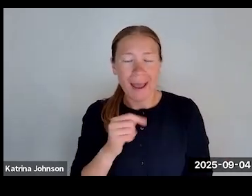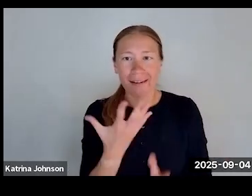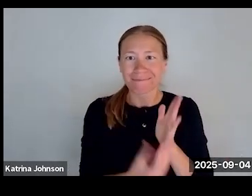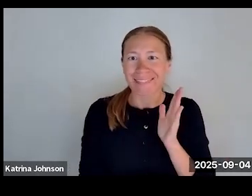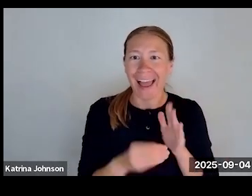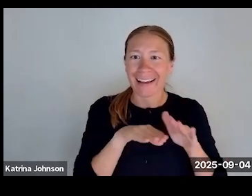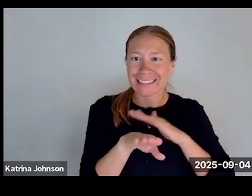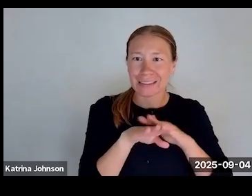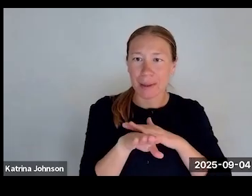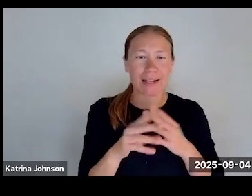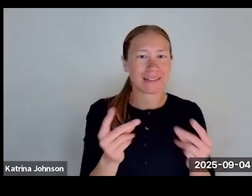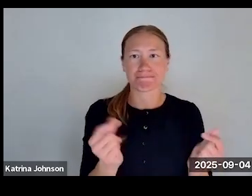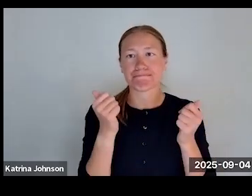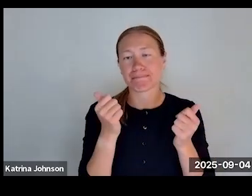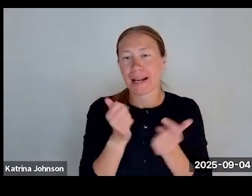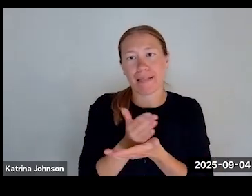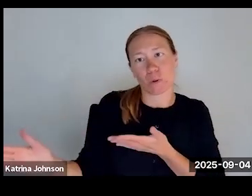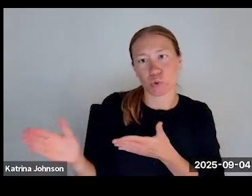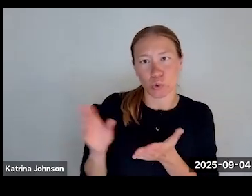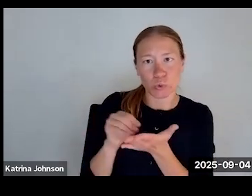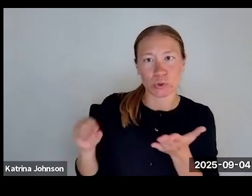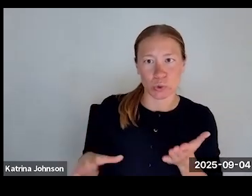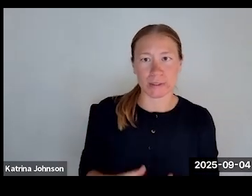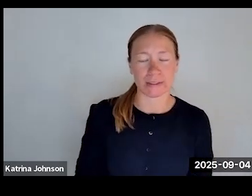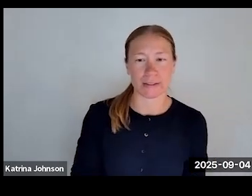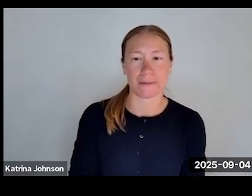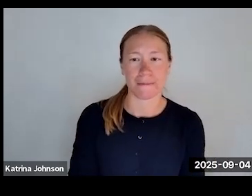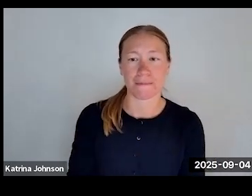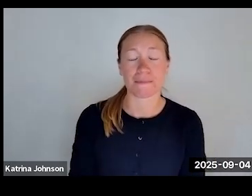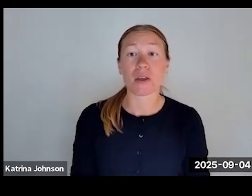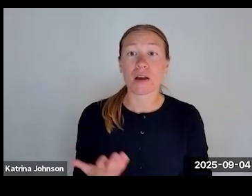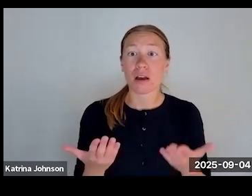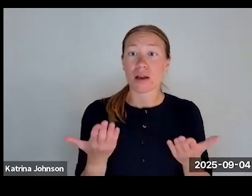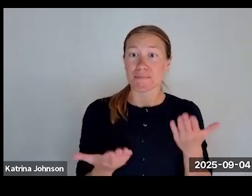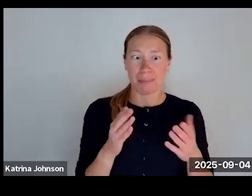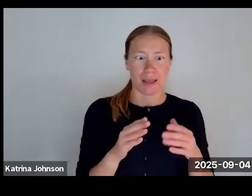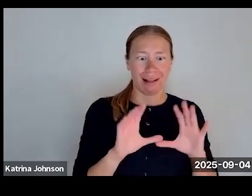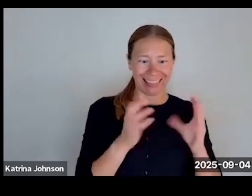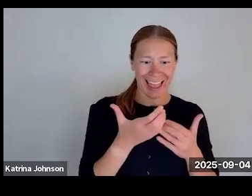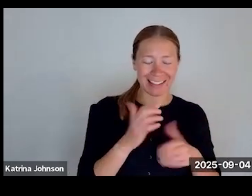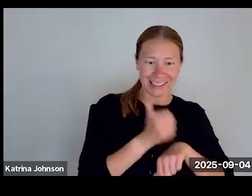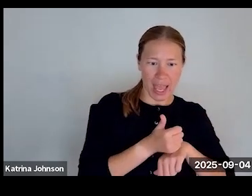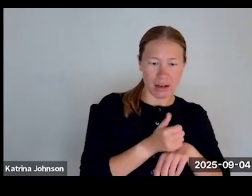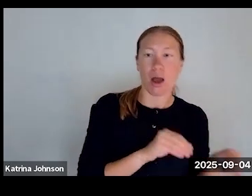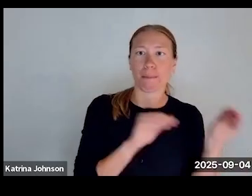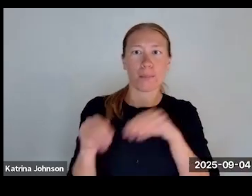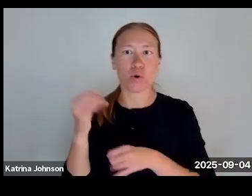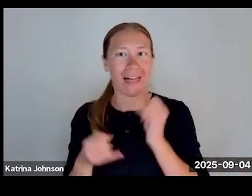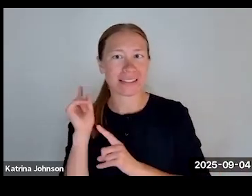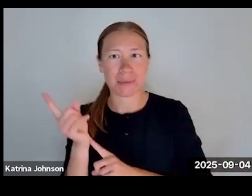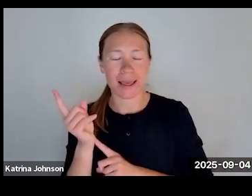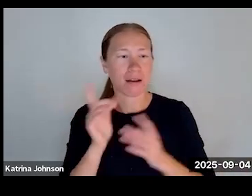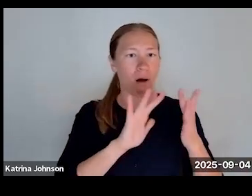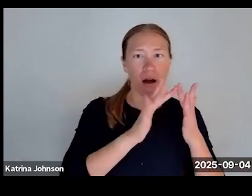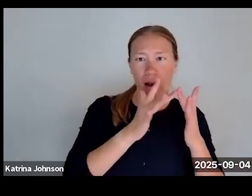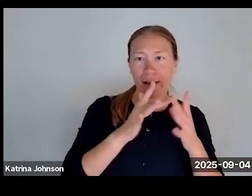can immediately exclude students. Moving a class at the last minute, whether online or in